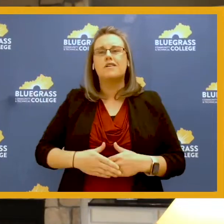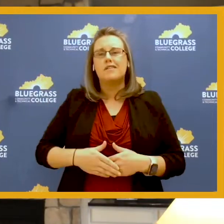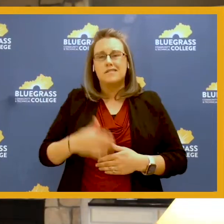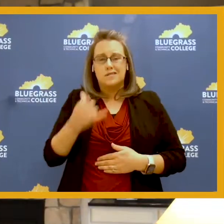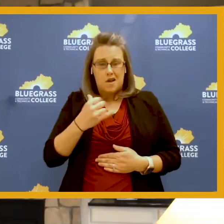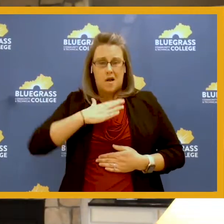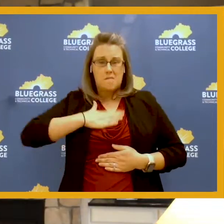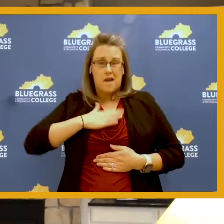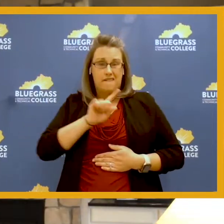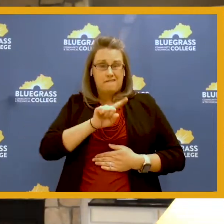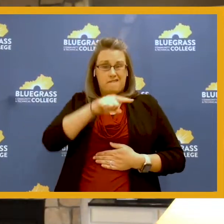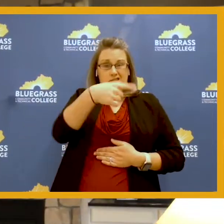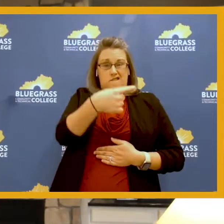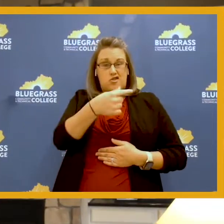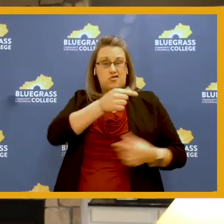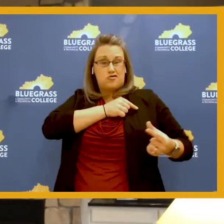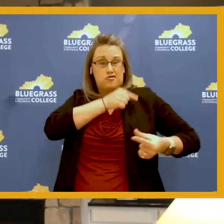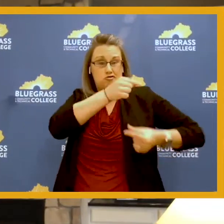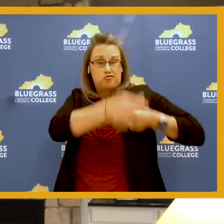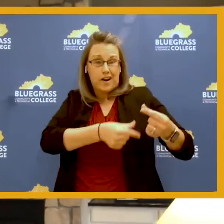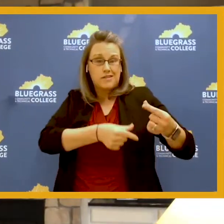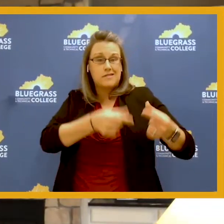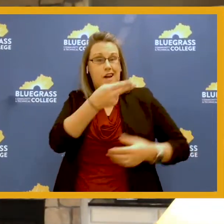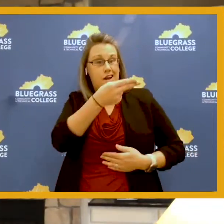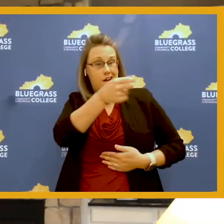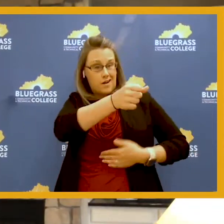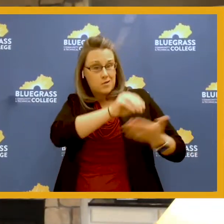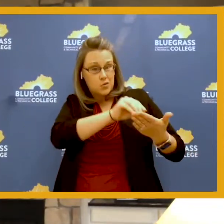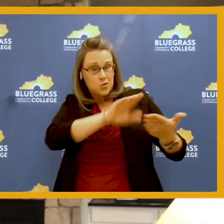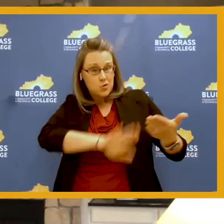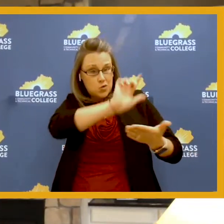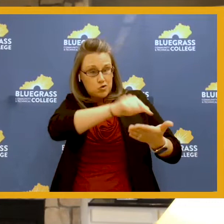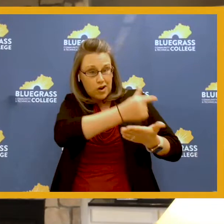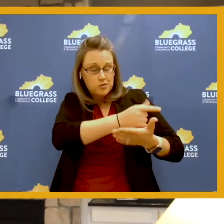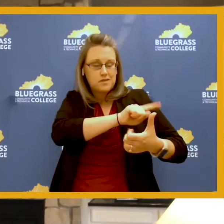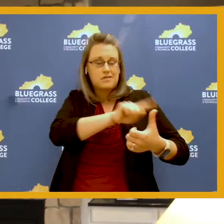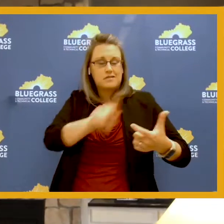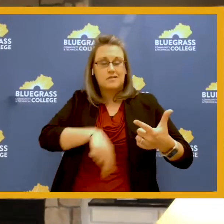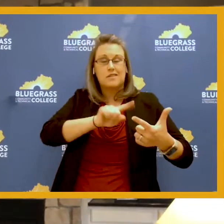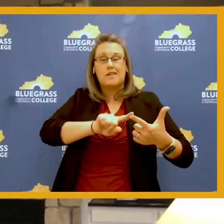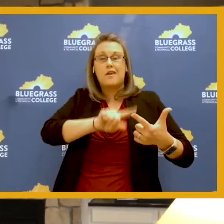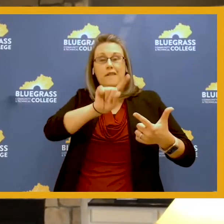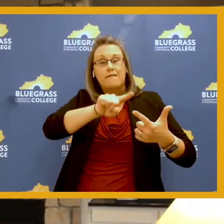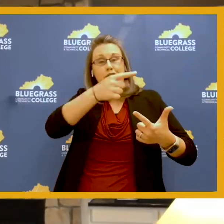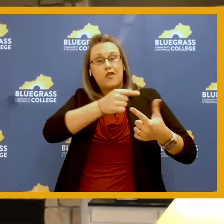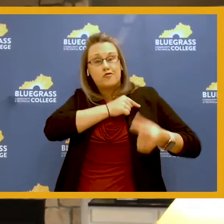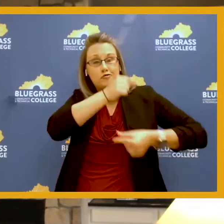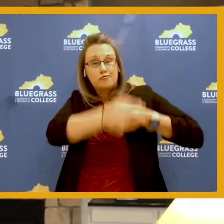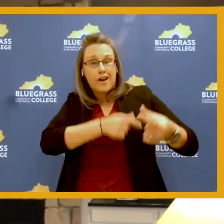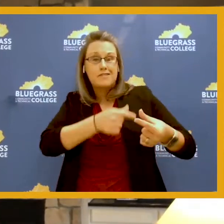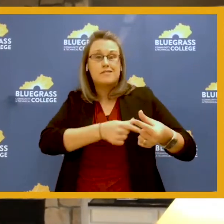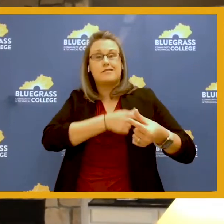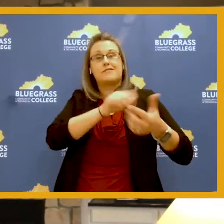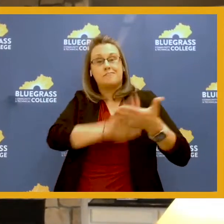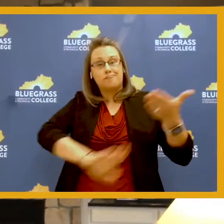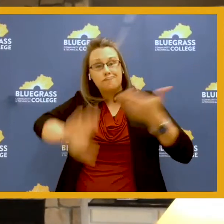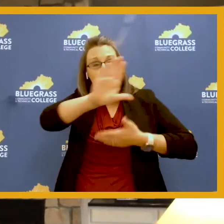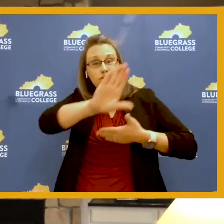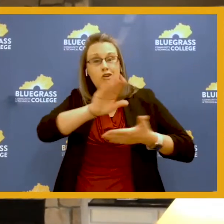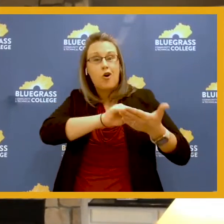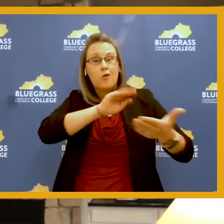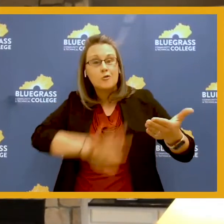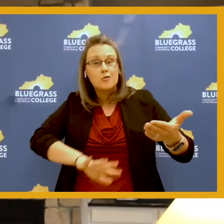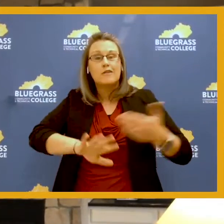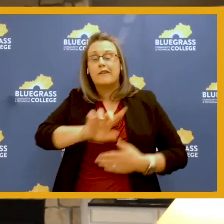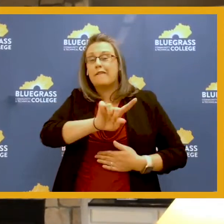first-generation high school student, a first-generation college student, a first-generation graduate student, I'm telling you, for me,